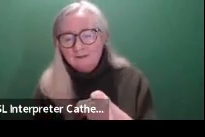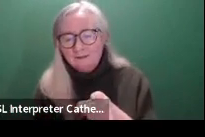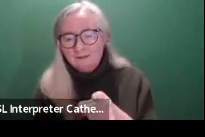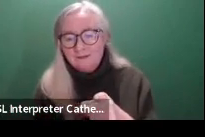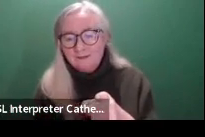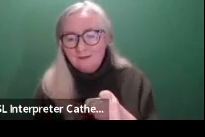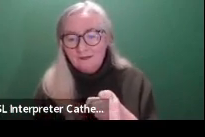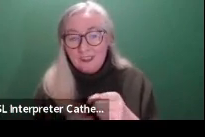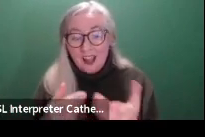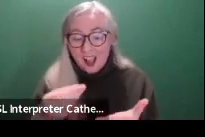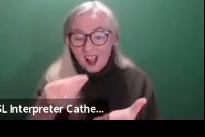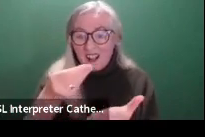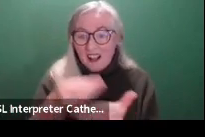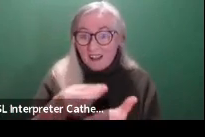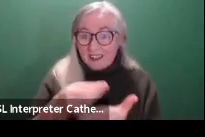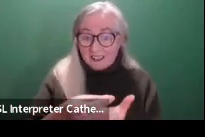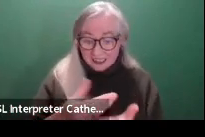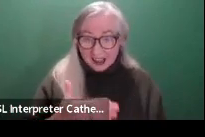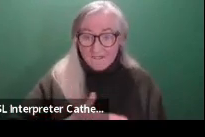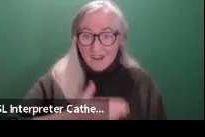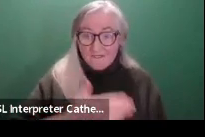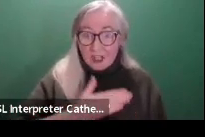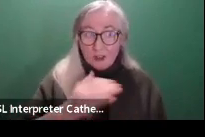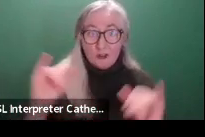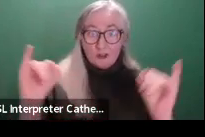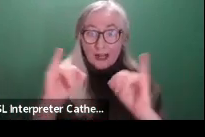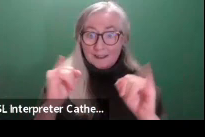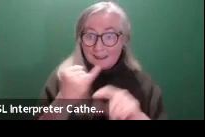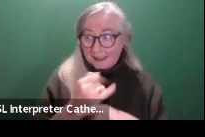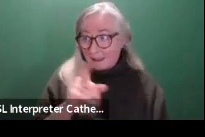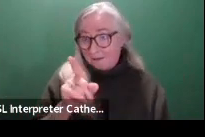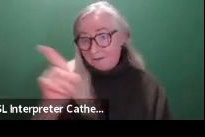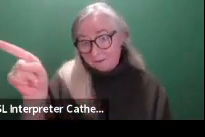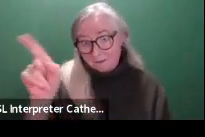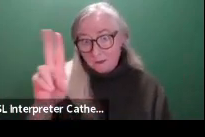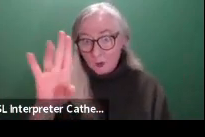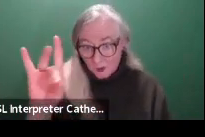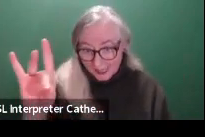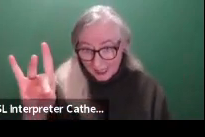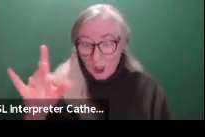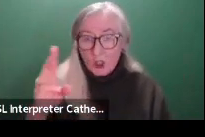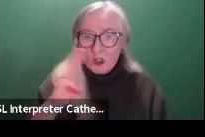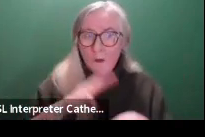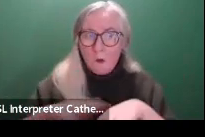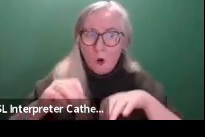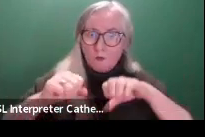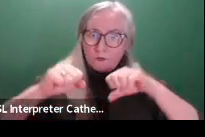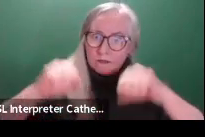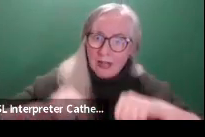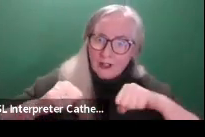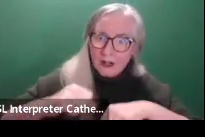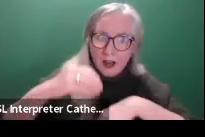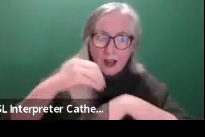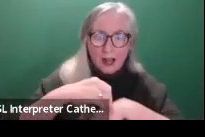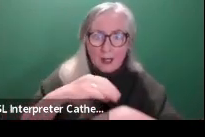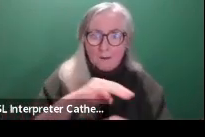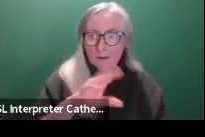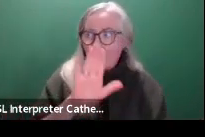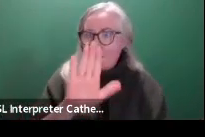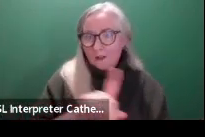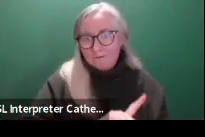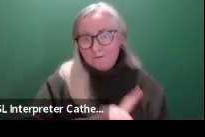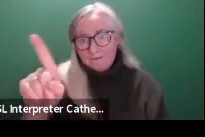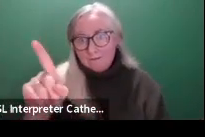There's also a cost of living crisis in the UK at the moment. So there's more pressures on people to work, for